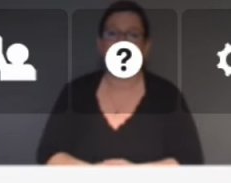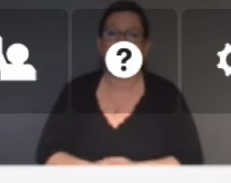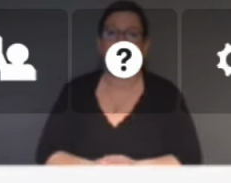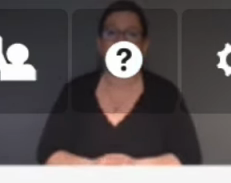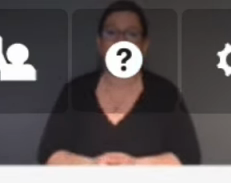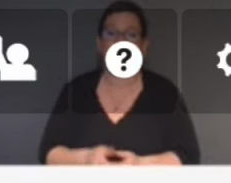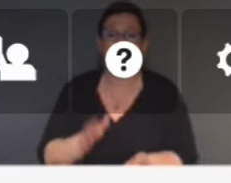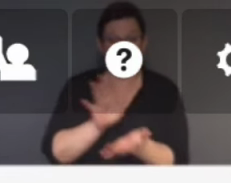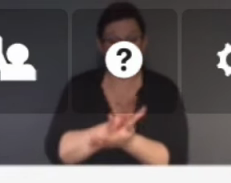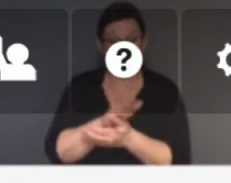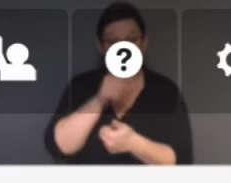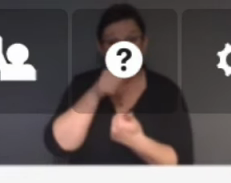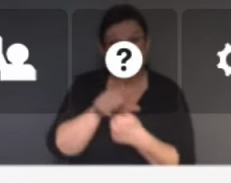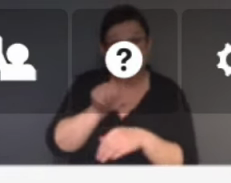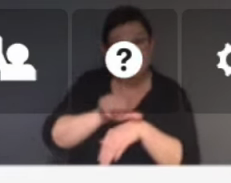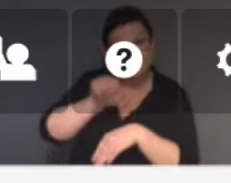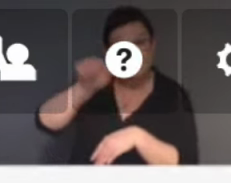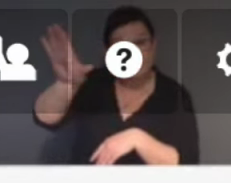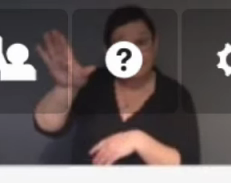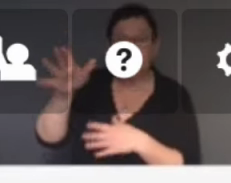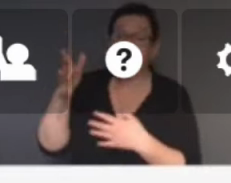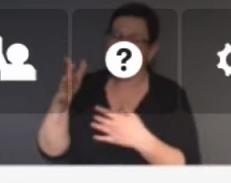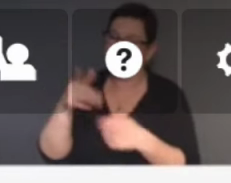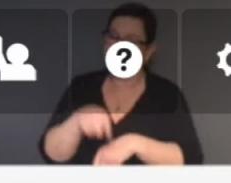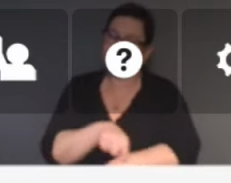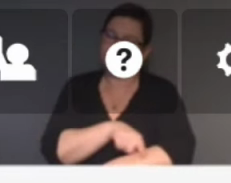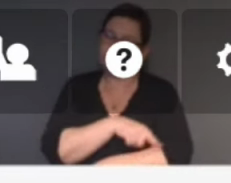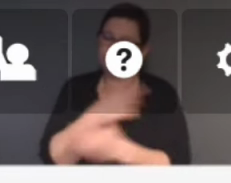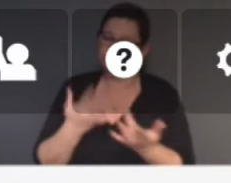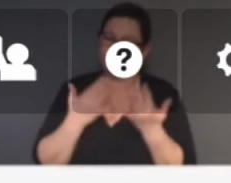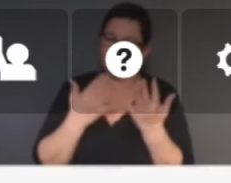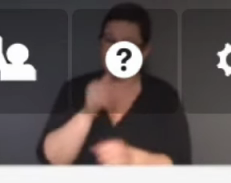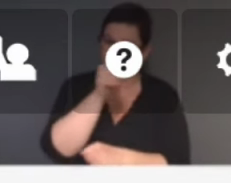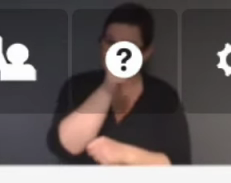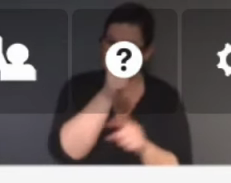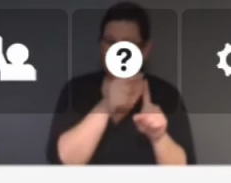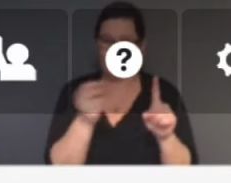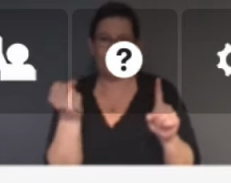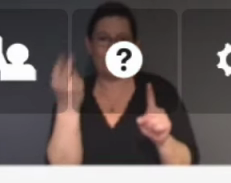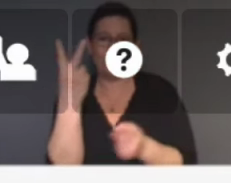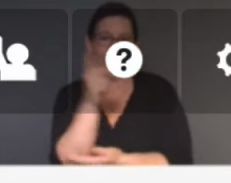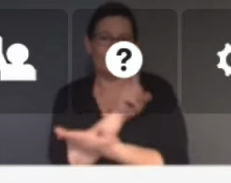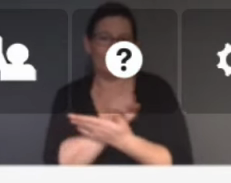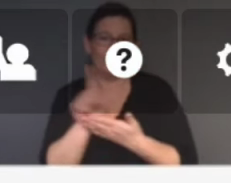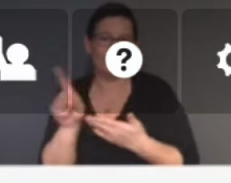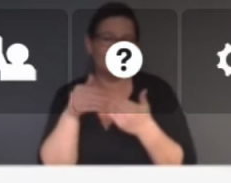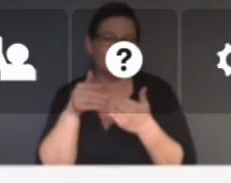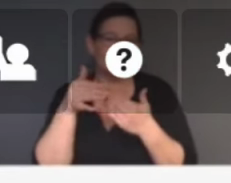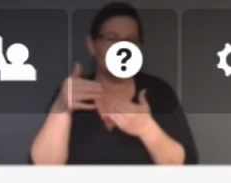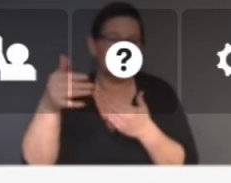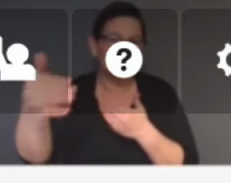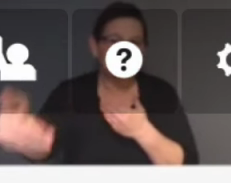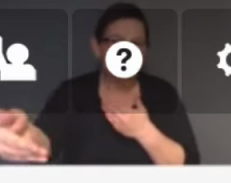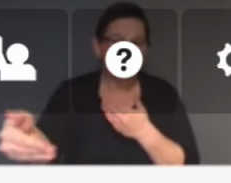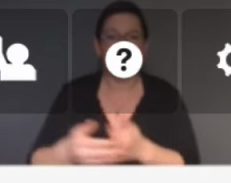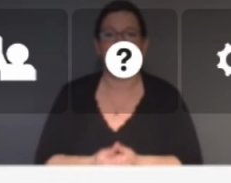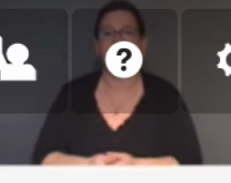a package, visit the web address on your screen or call the CRA at the number on your screen.